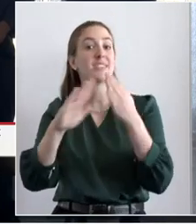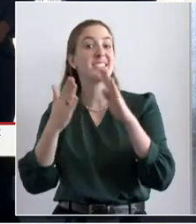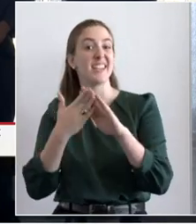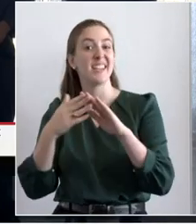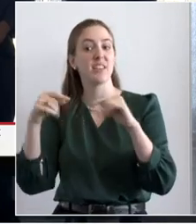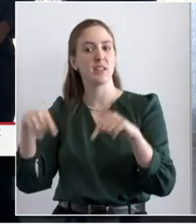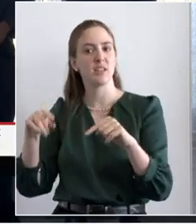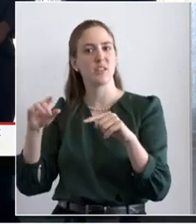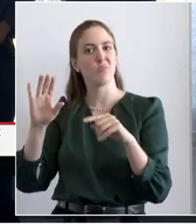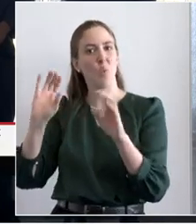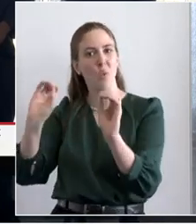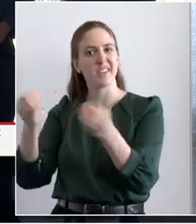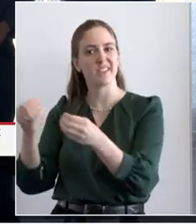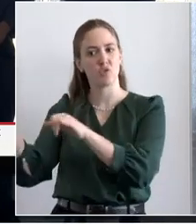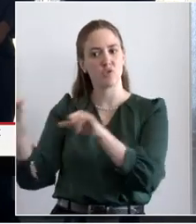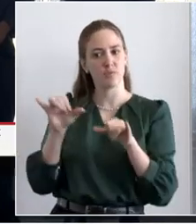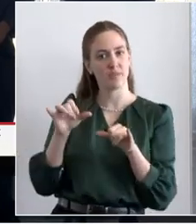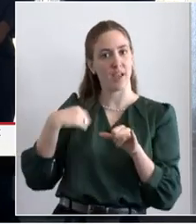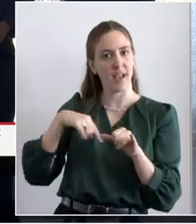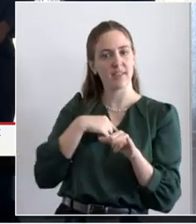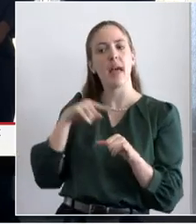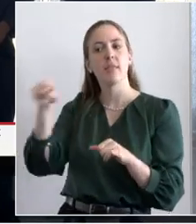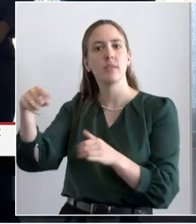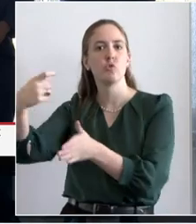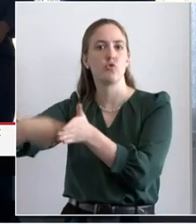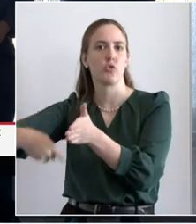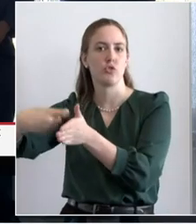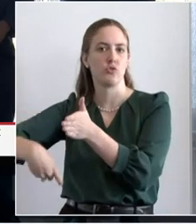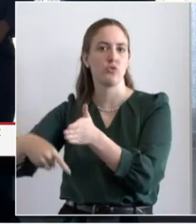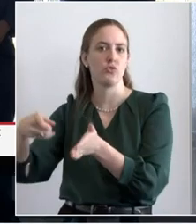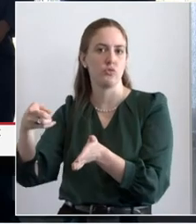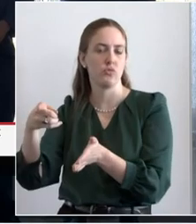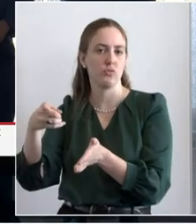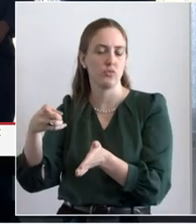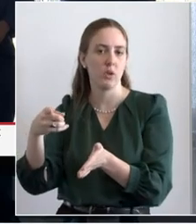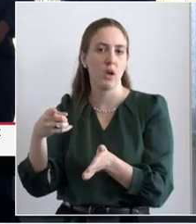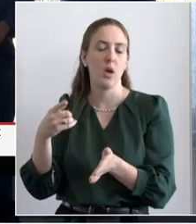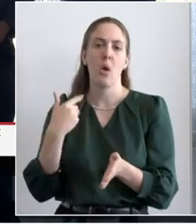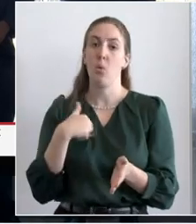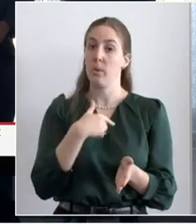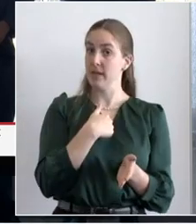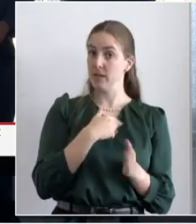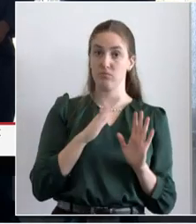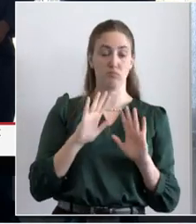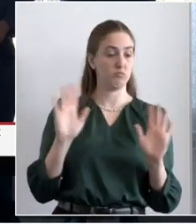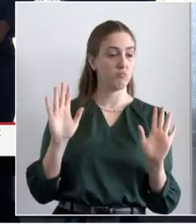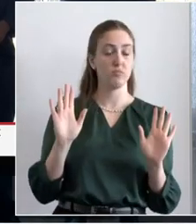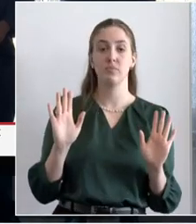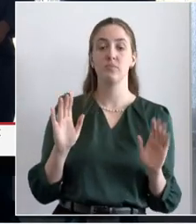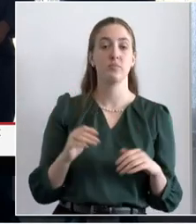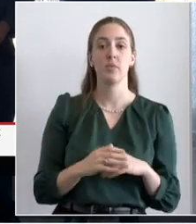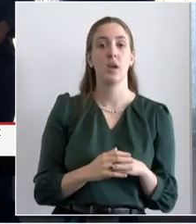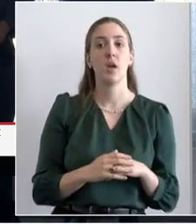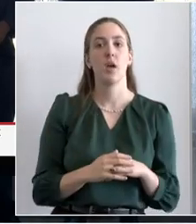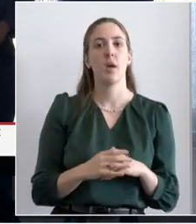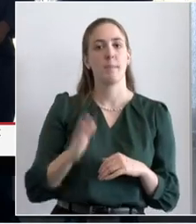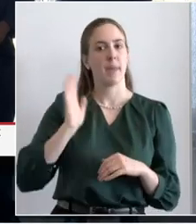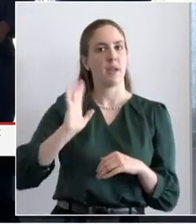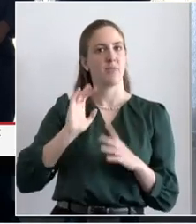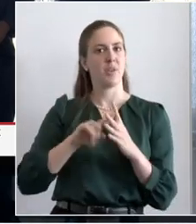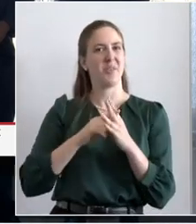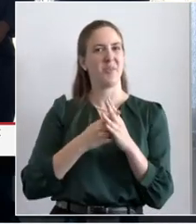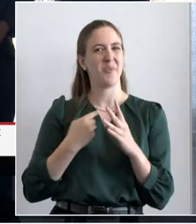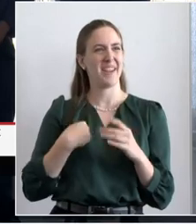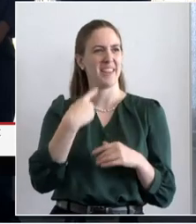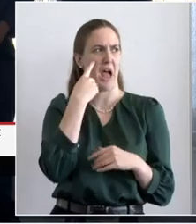mine charge the institution for the help that we provide. We did not think in the beginning that there was